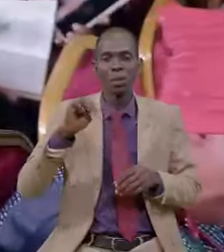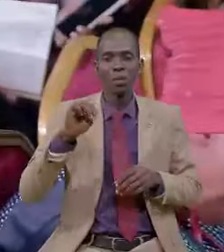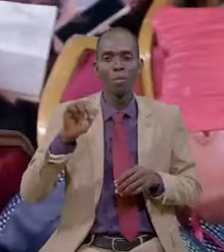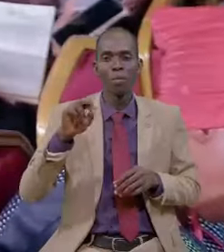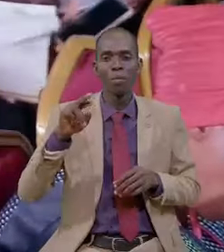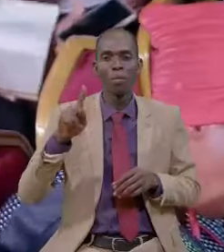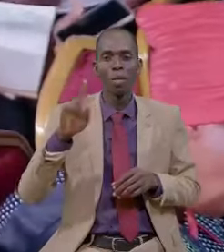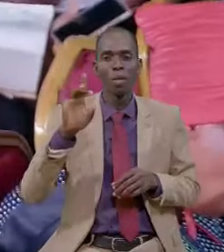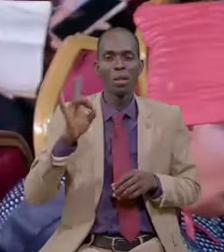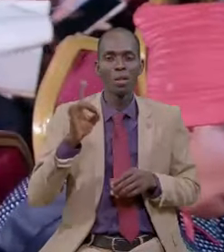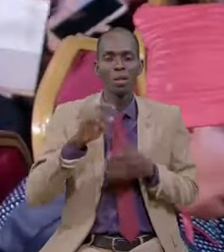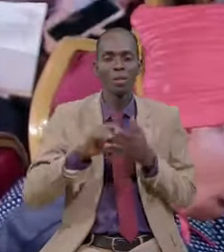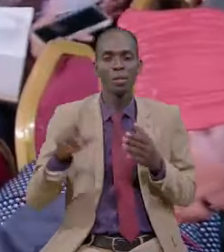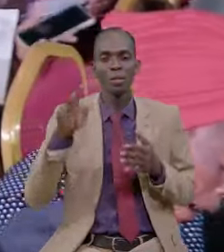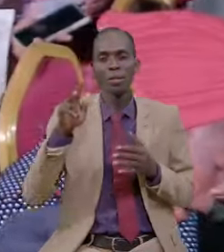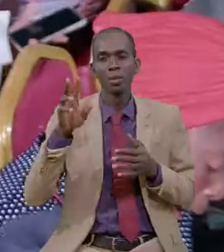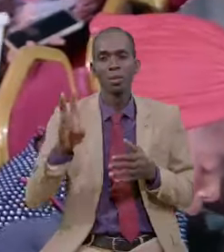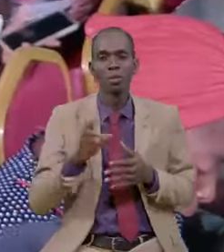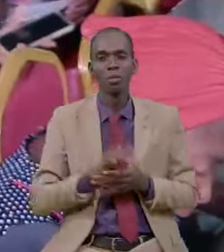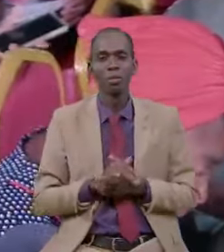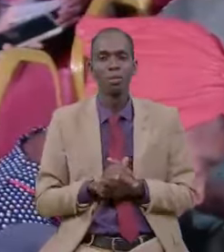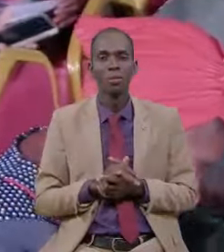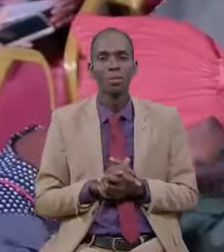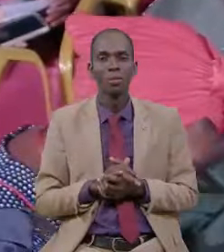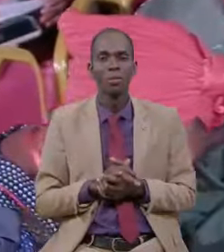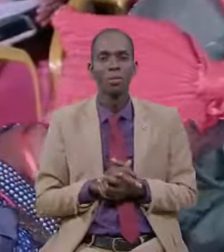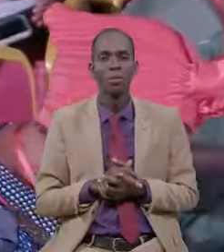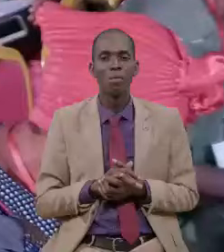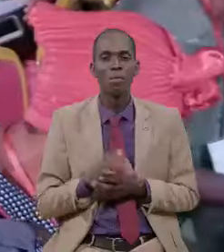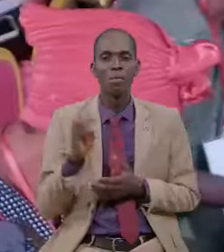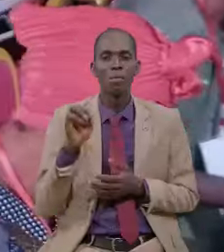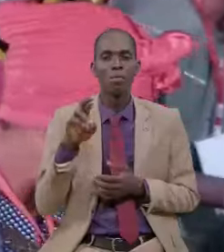verse 36. Mark chapter